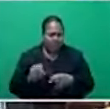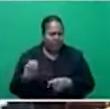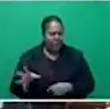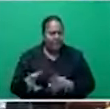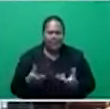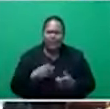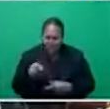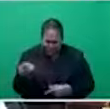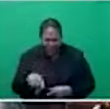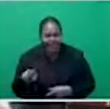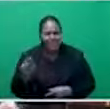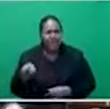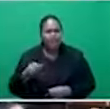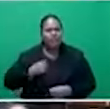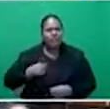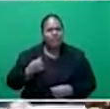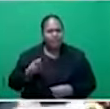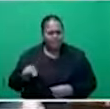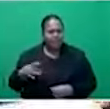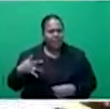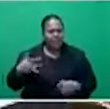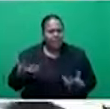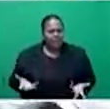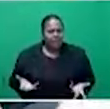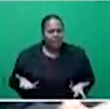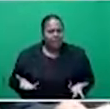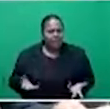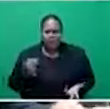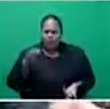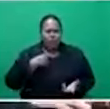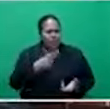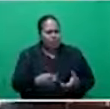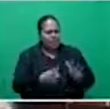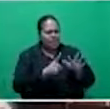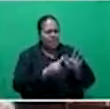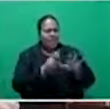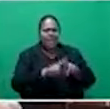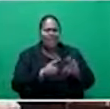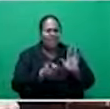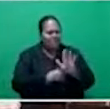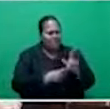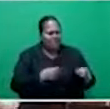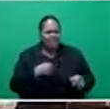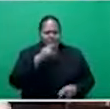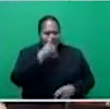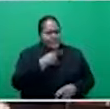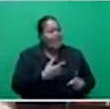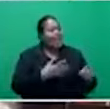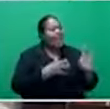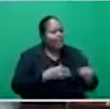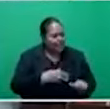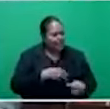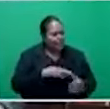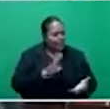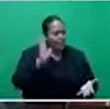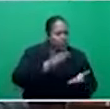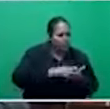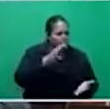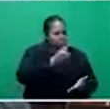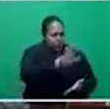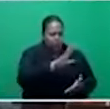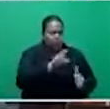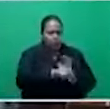not going to increase your electricity rates. We know they have to survive too. They need to have a good balance sheet. So government forks it out and pays on behalf of the